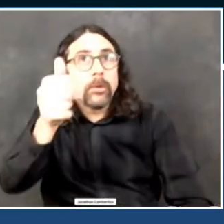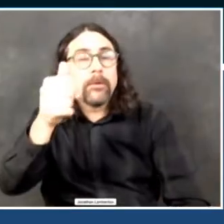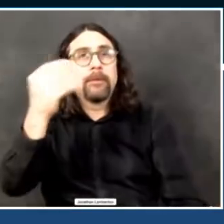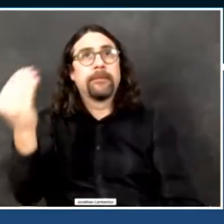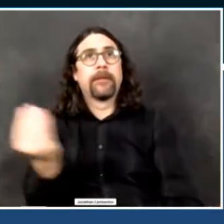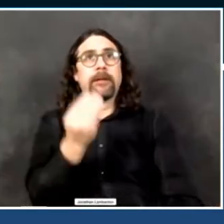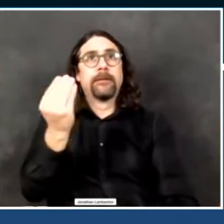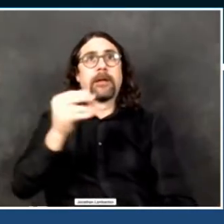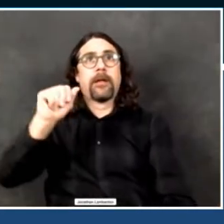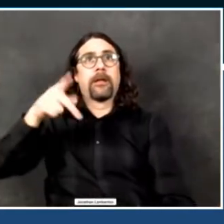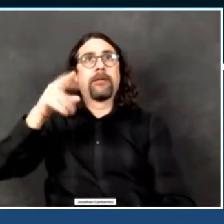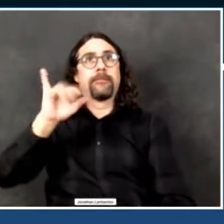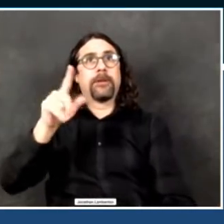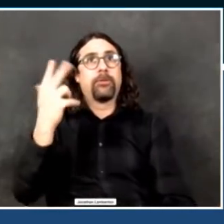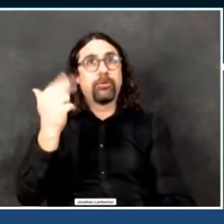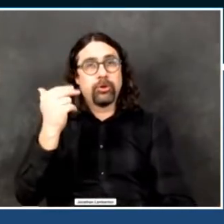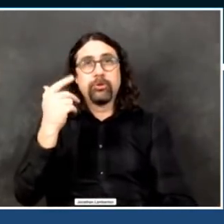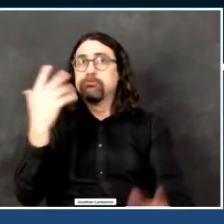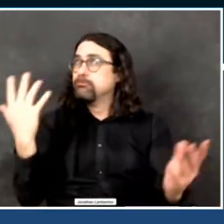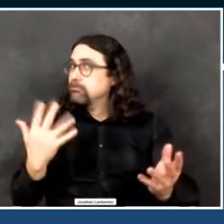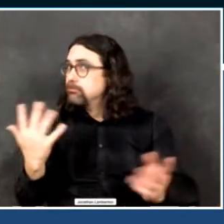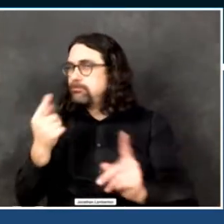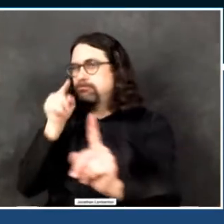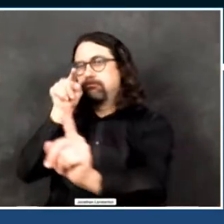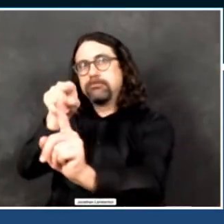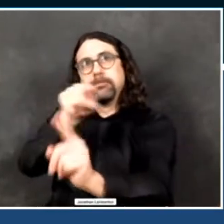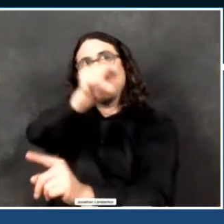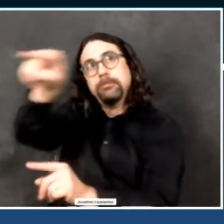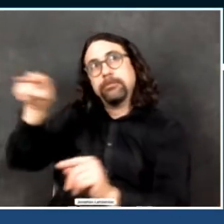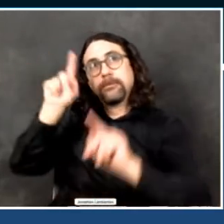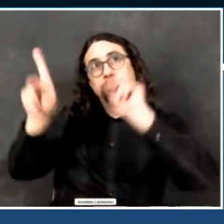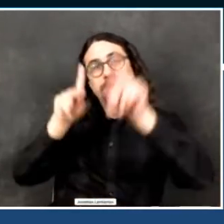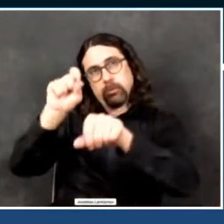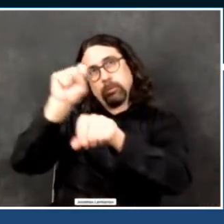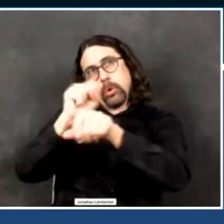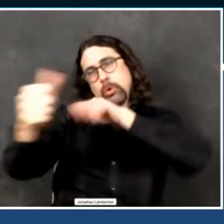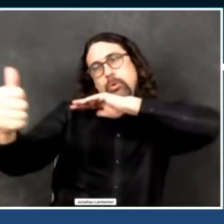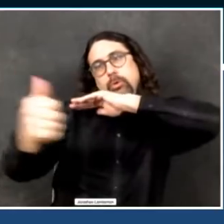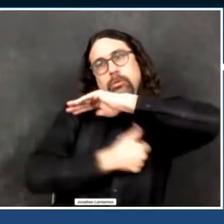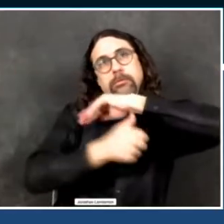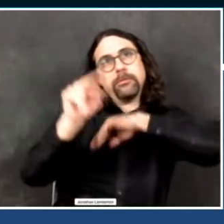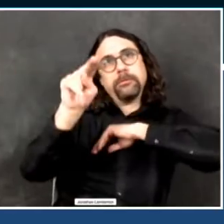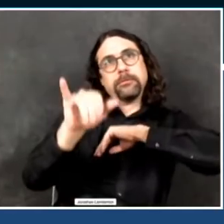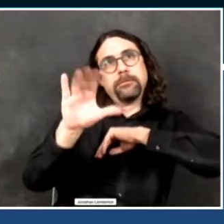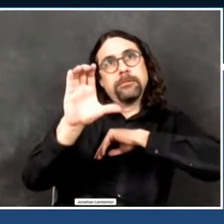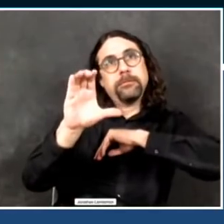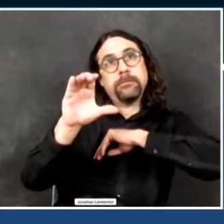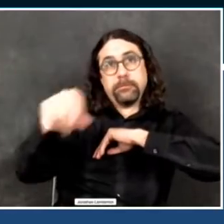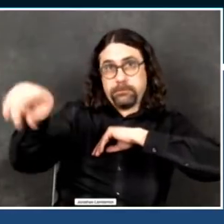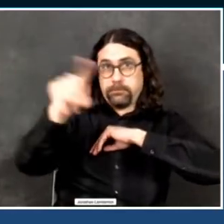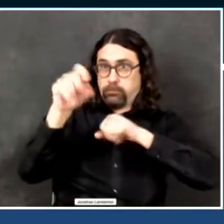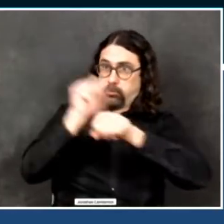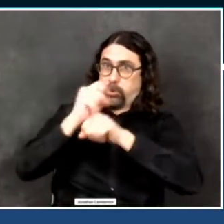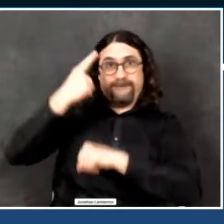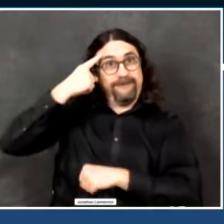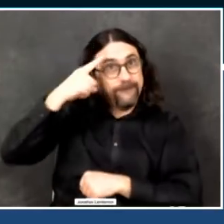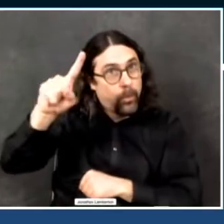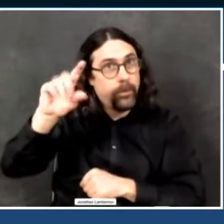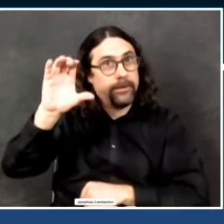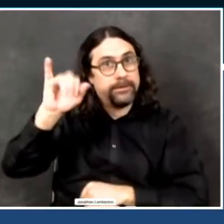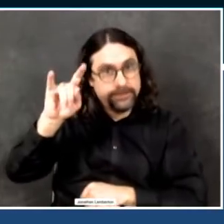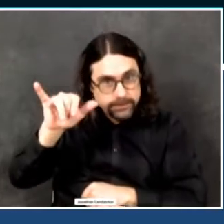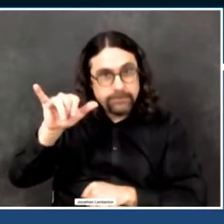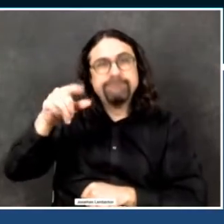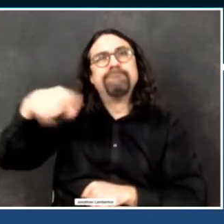on duty to wear face coverings. So this will be a requirement of their work. We've already provided